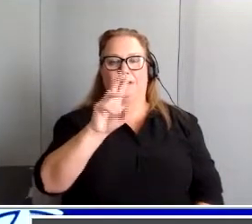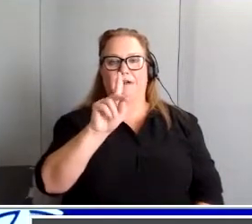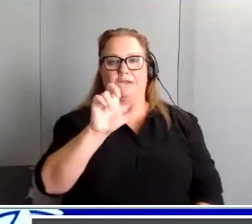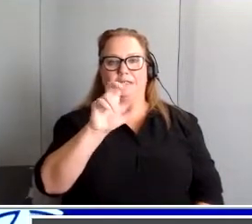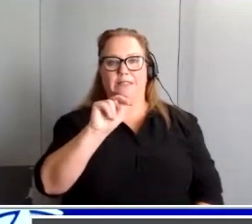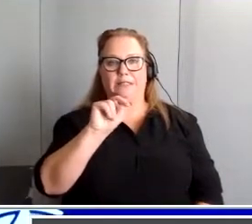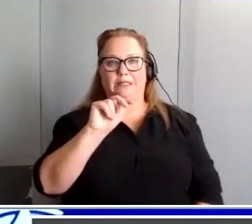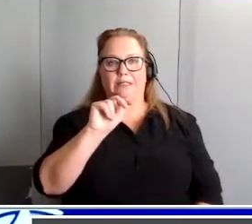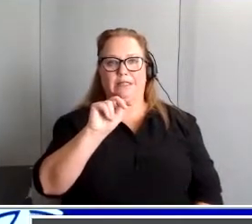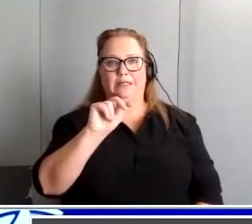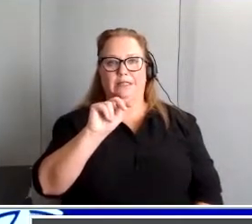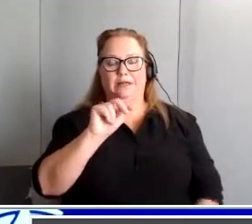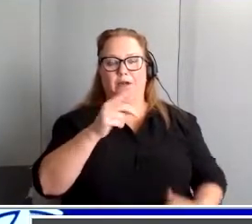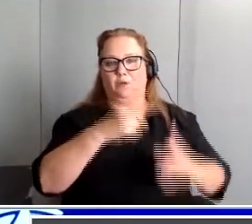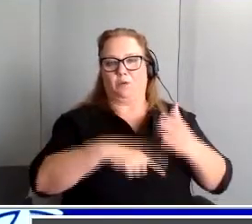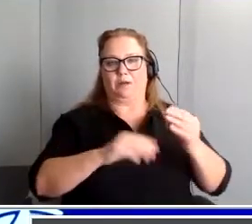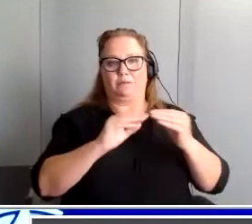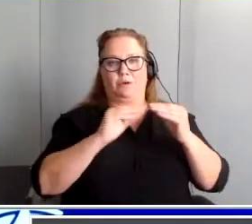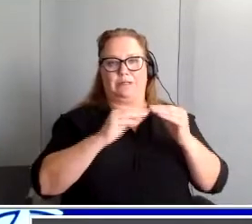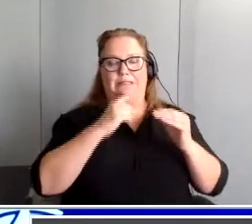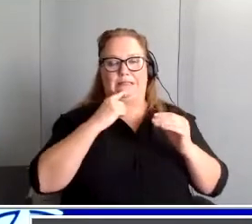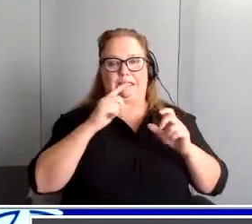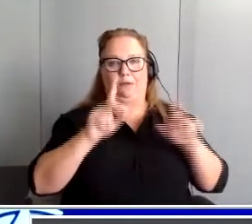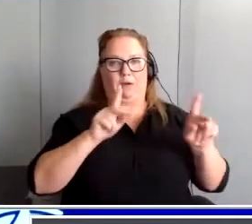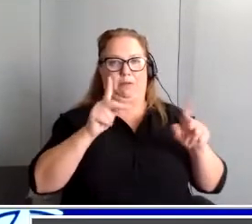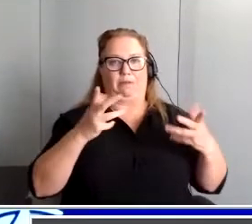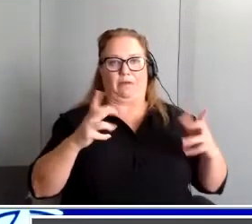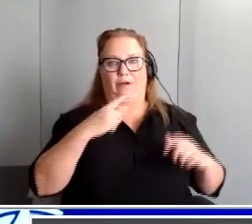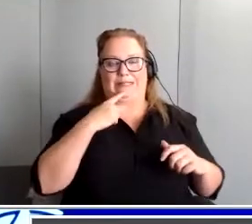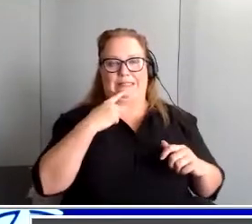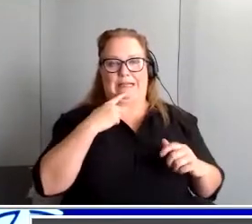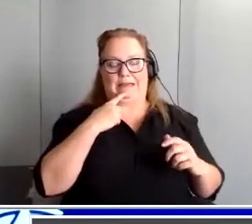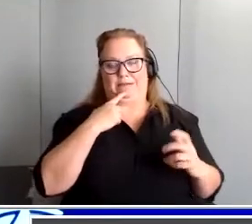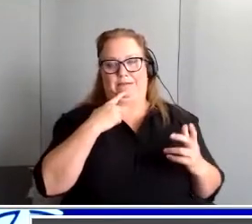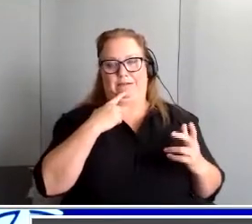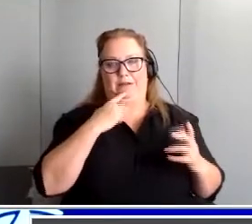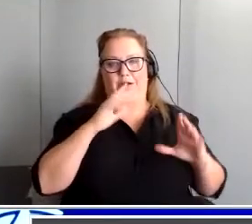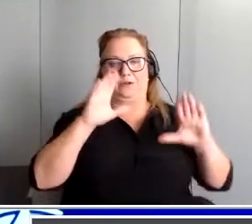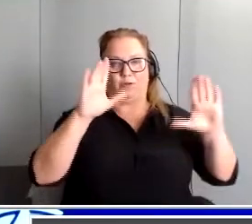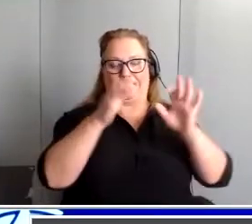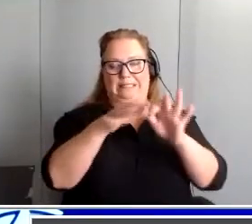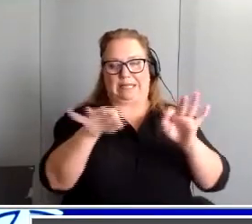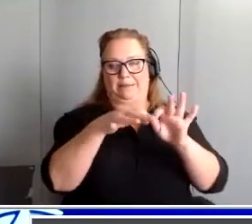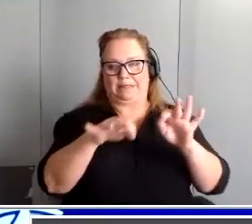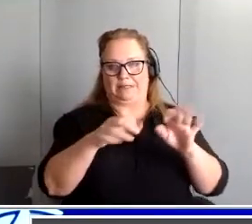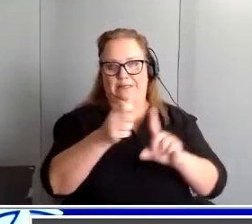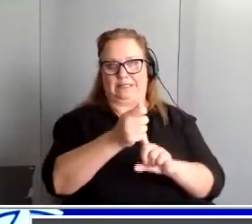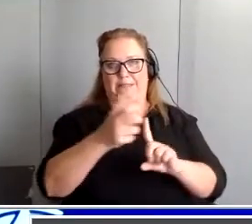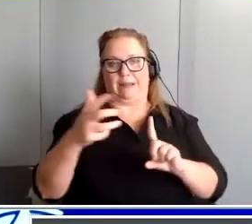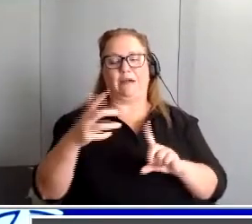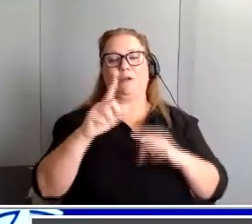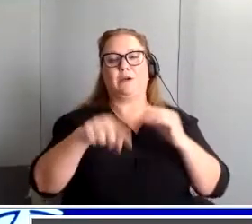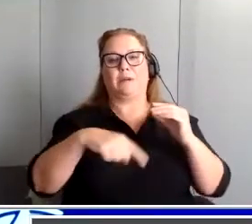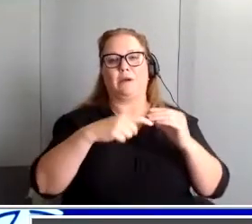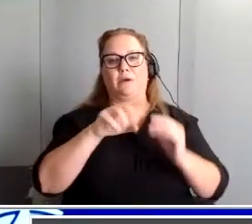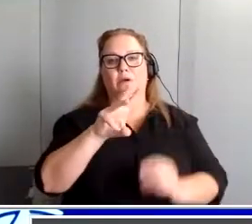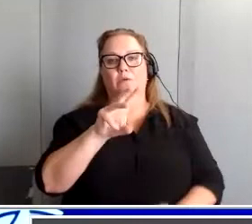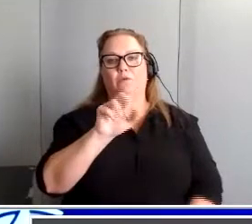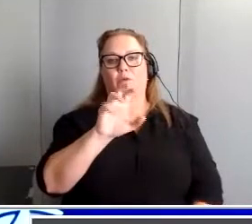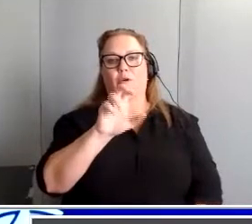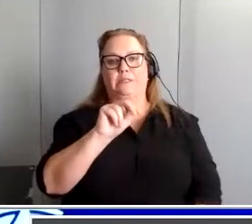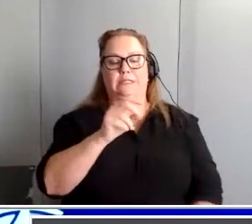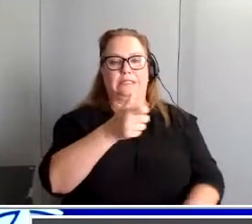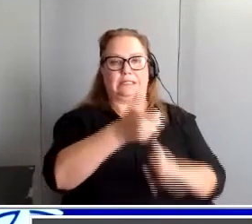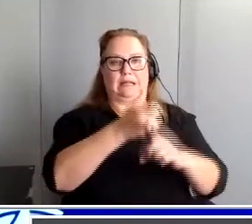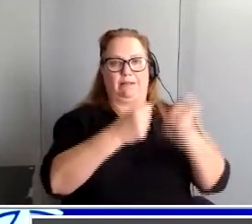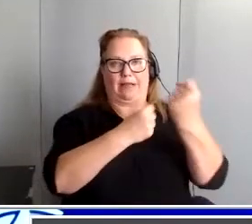what is more to say than what our guests have said? Those were great statements. Just to expound about what Warren said about self-advocacy,